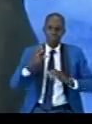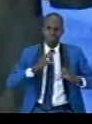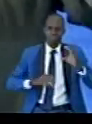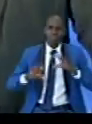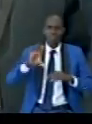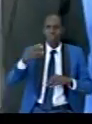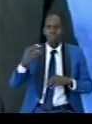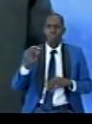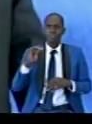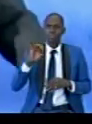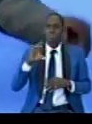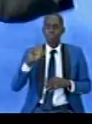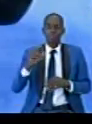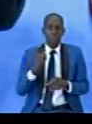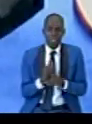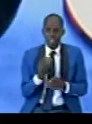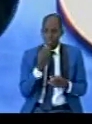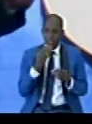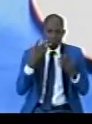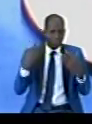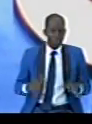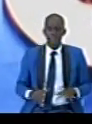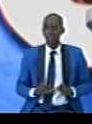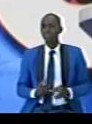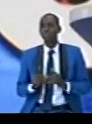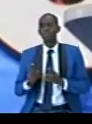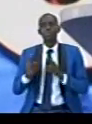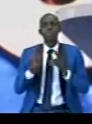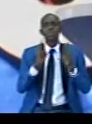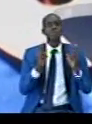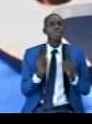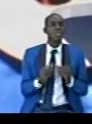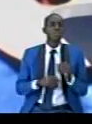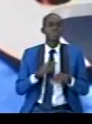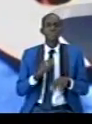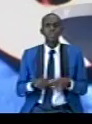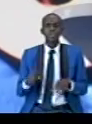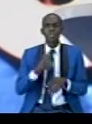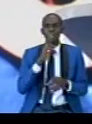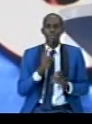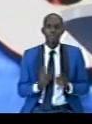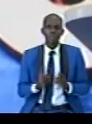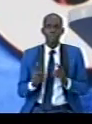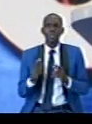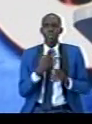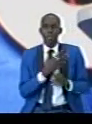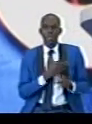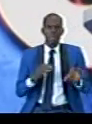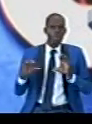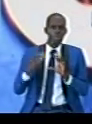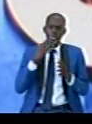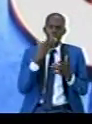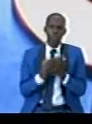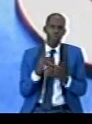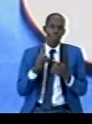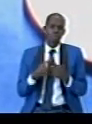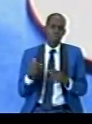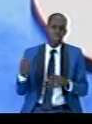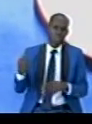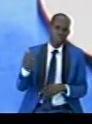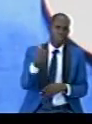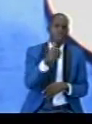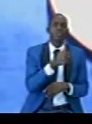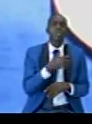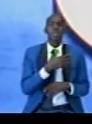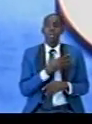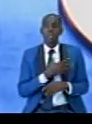eat and then they go their way. Everybody is in a hurry. They cannot wait and do good to themselves, and then it